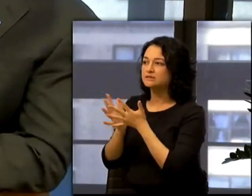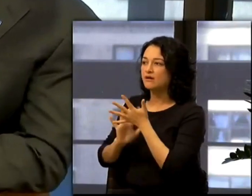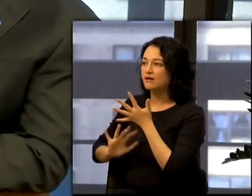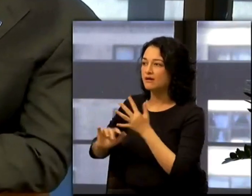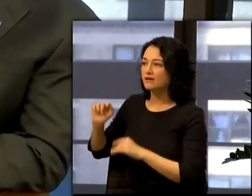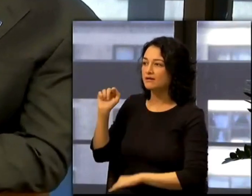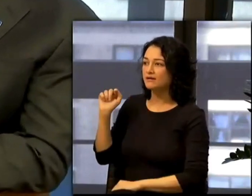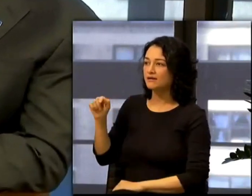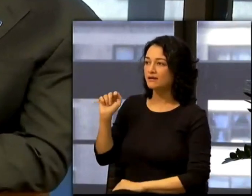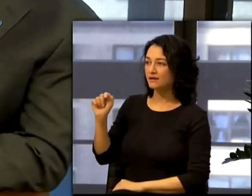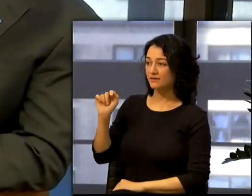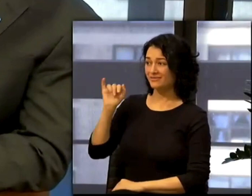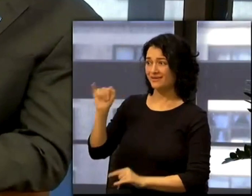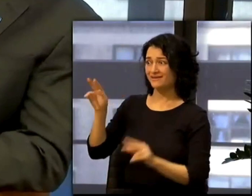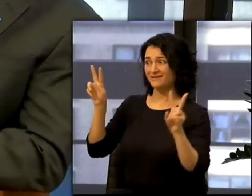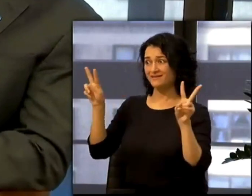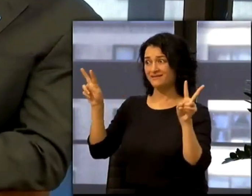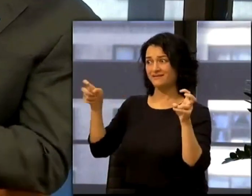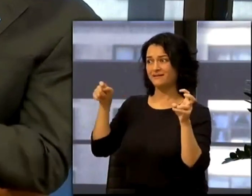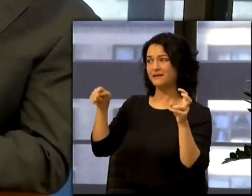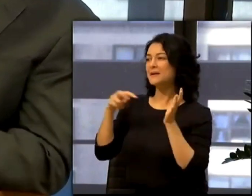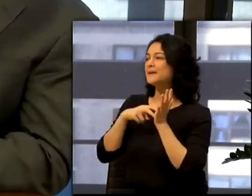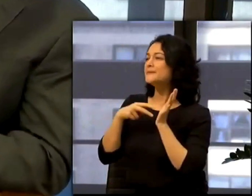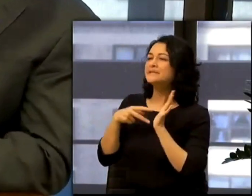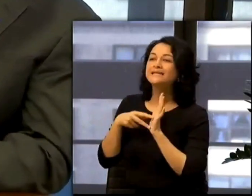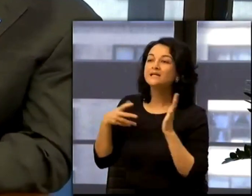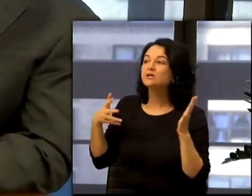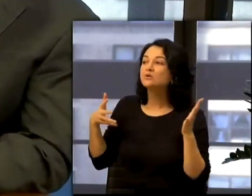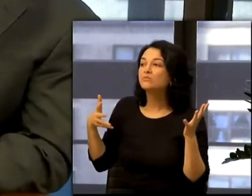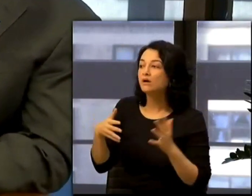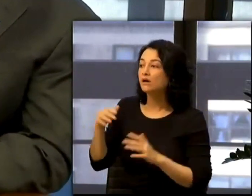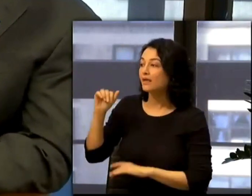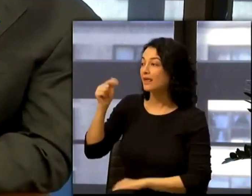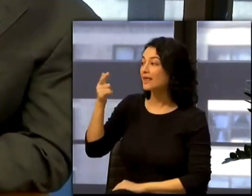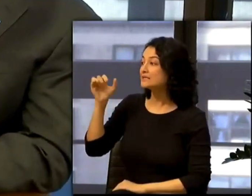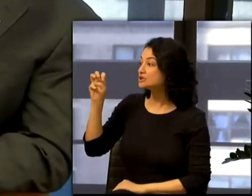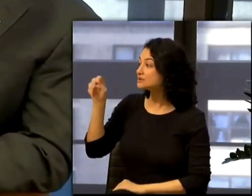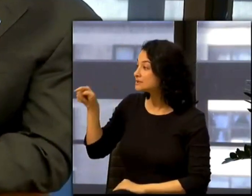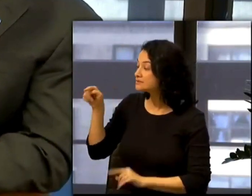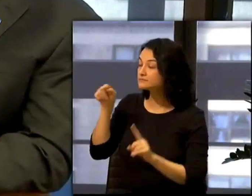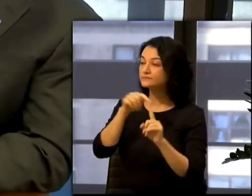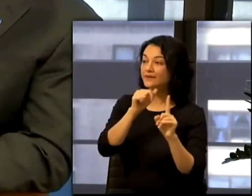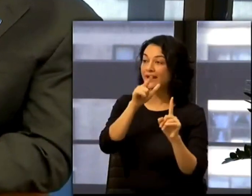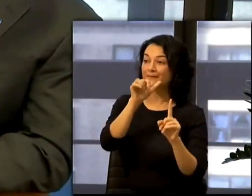demonstrates it specifically. And I'm thinking about your illustration about bus systems was just